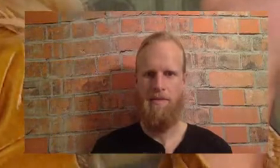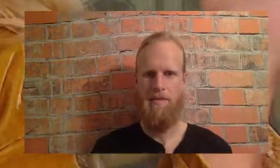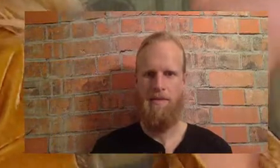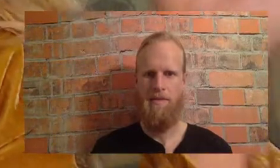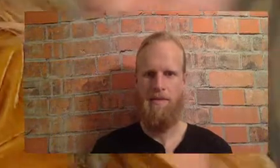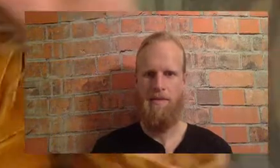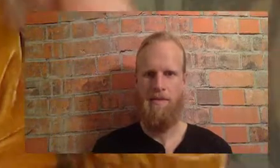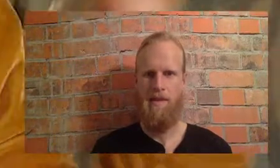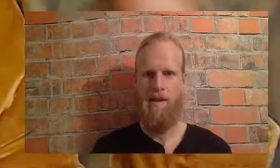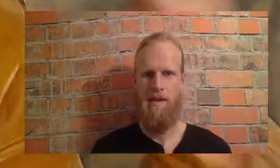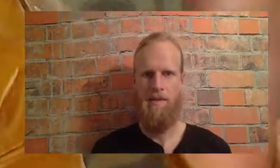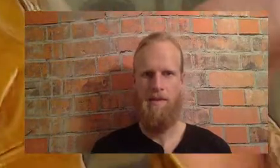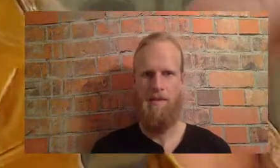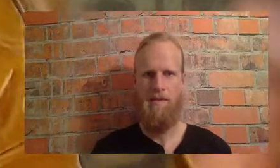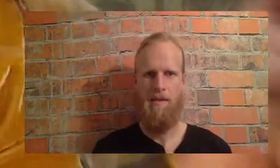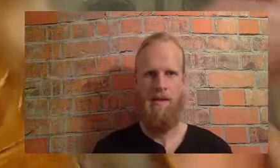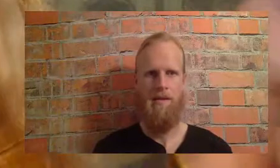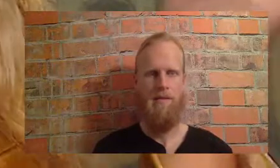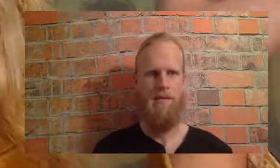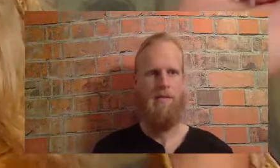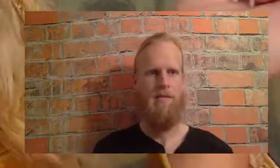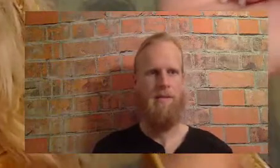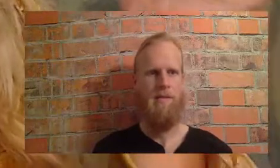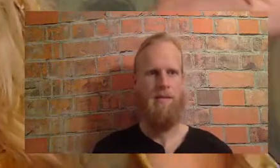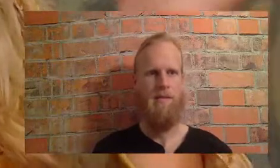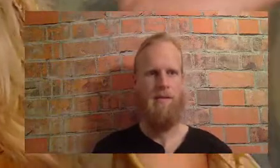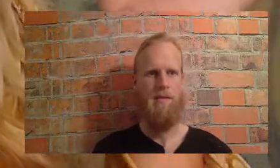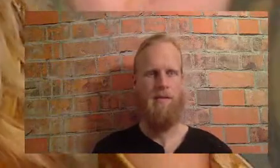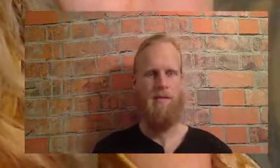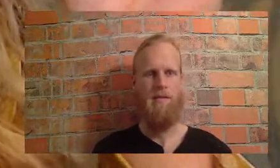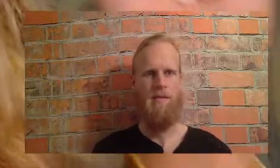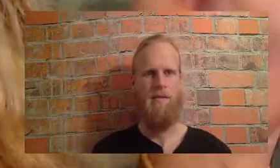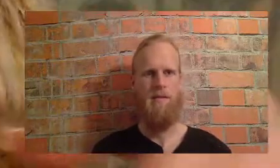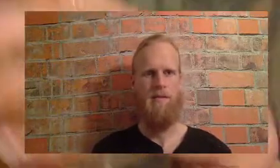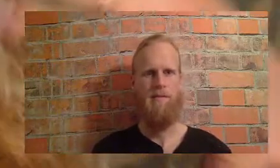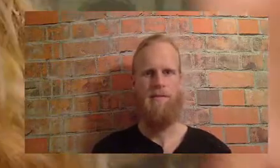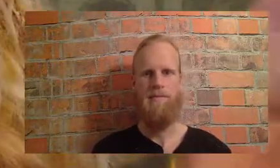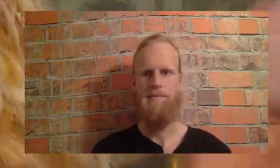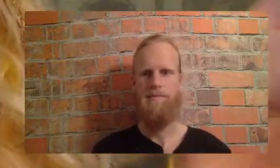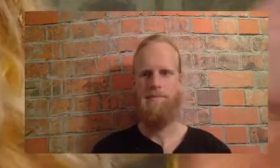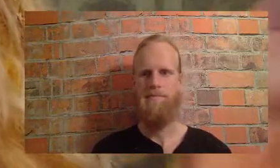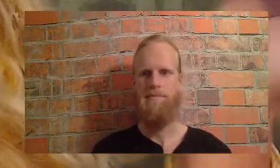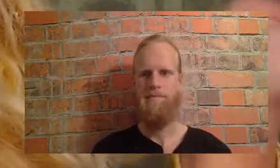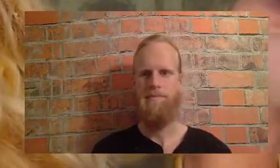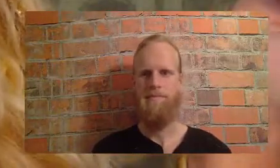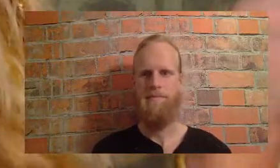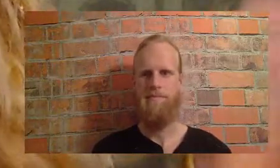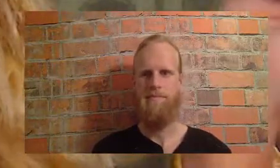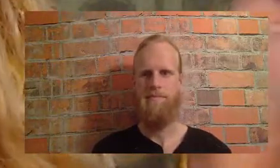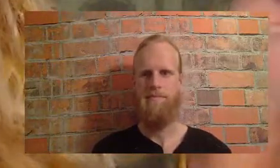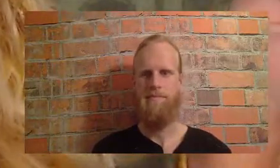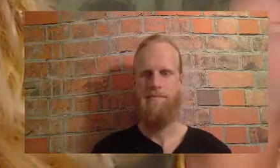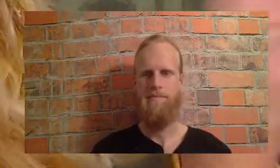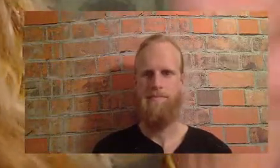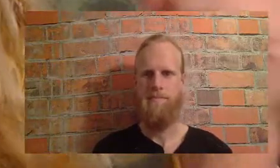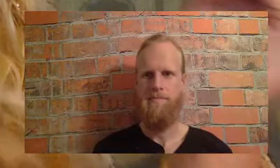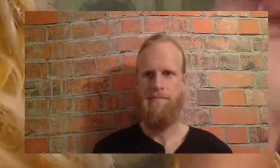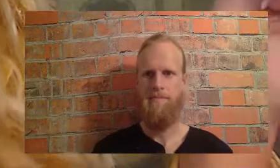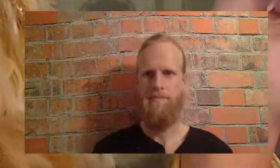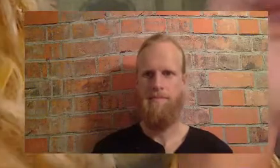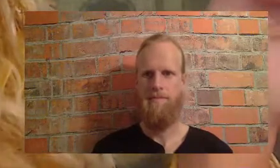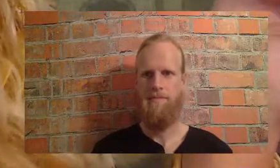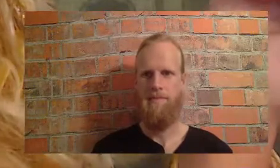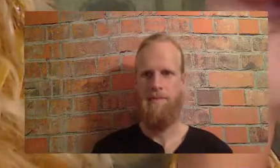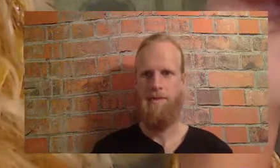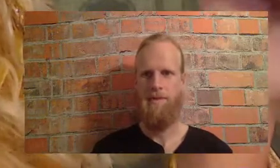3. So notice what we can do in a very short period of time. What do you think would happen if you spent 4 or 5 hours